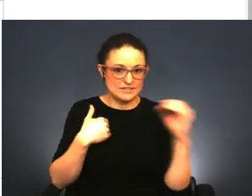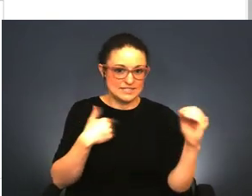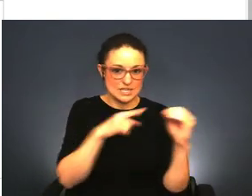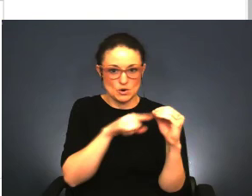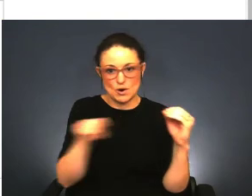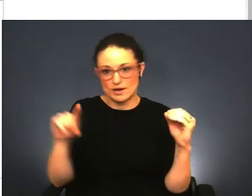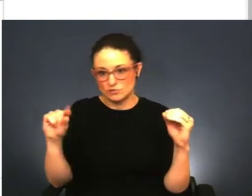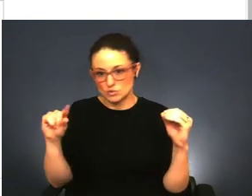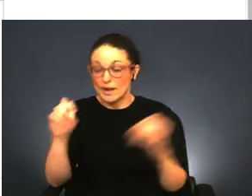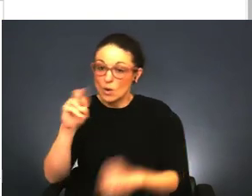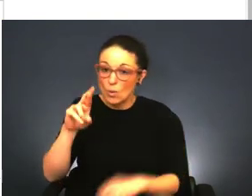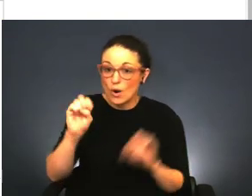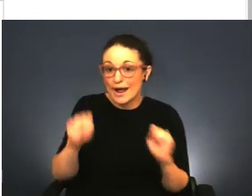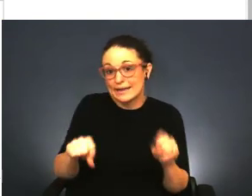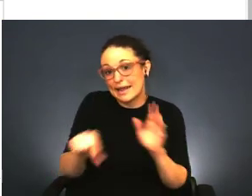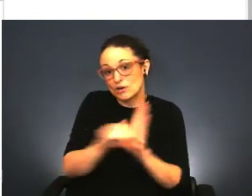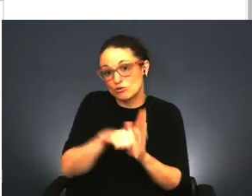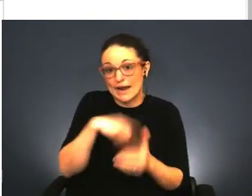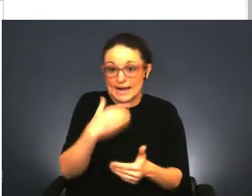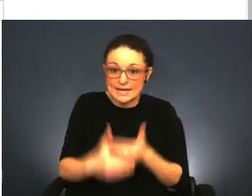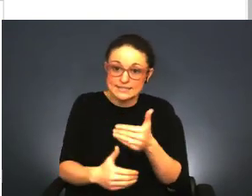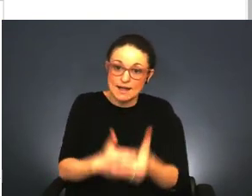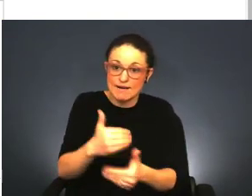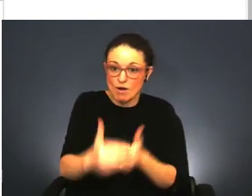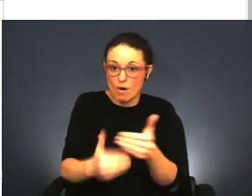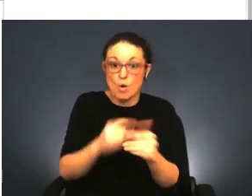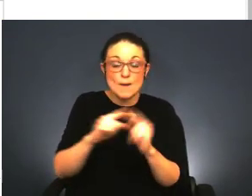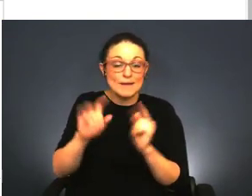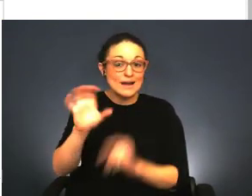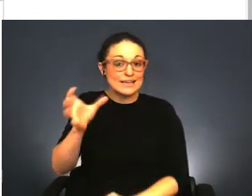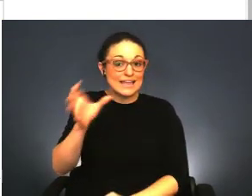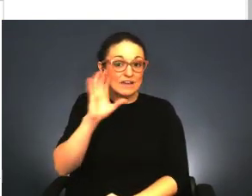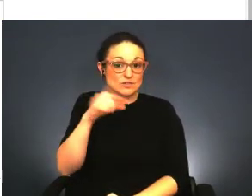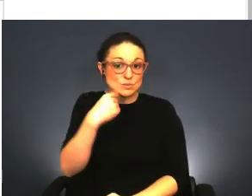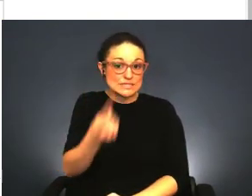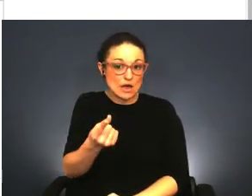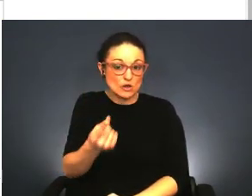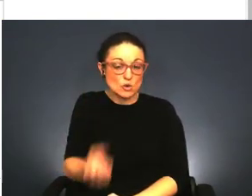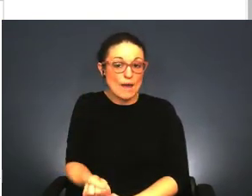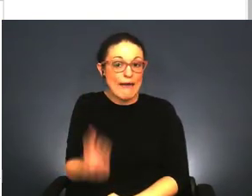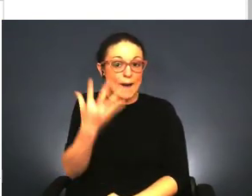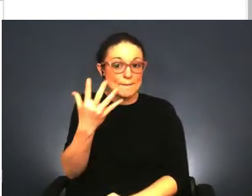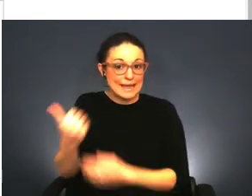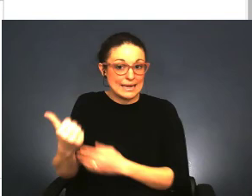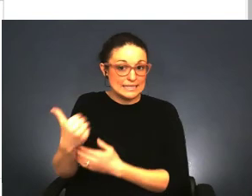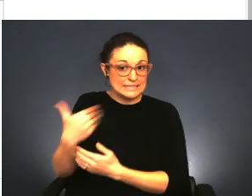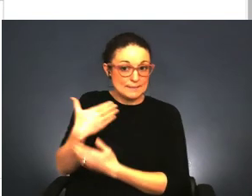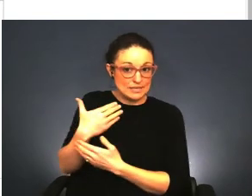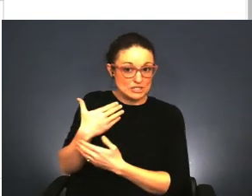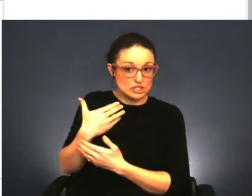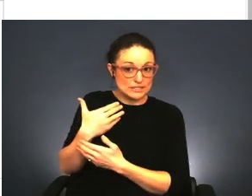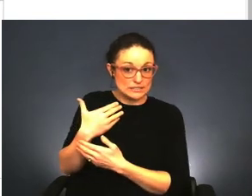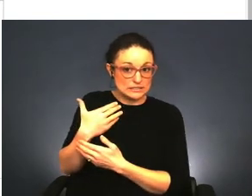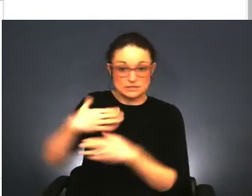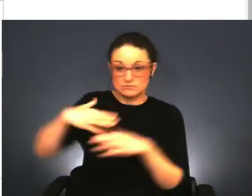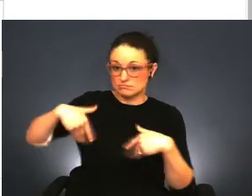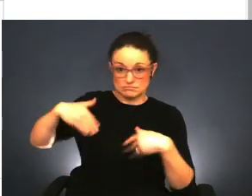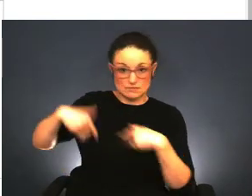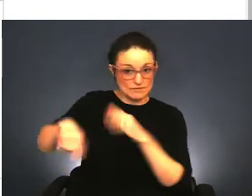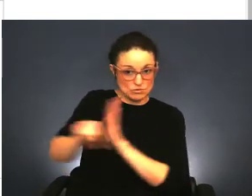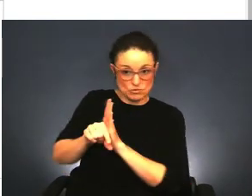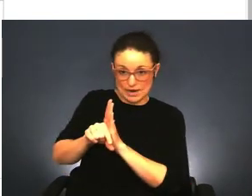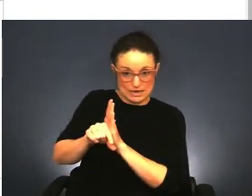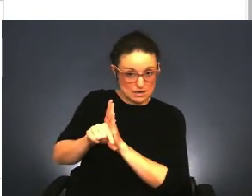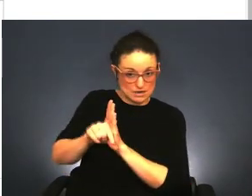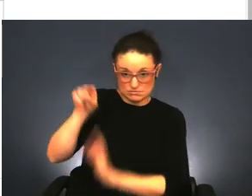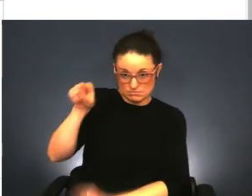go, but it's going to tell you, Canvas is going to tell you how many submissions you have that haven't been graded yet. When I